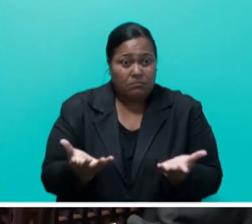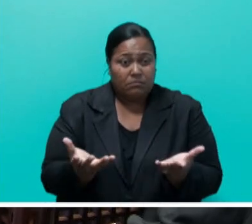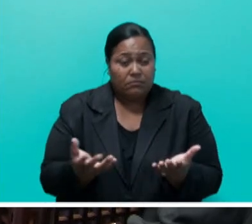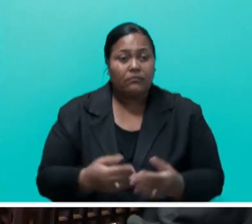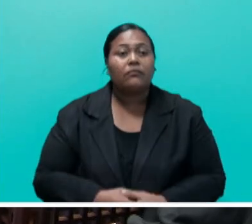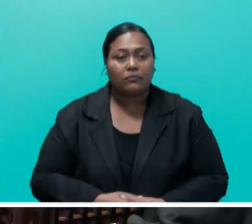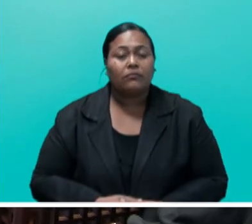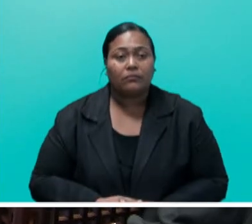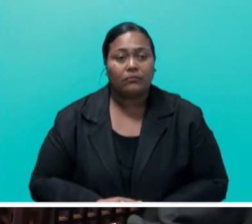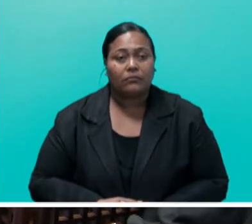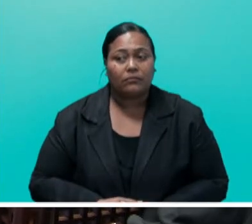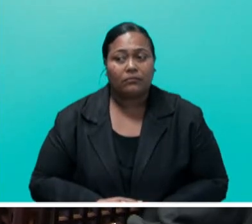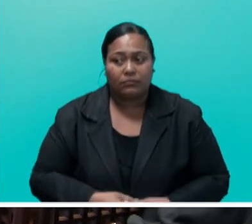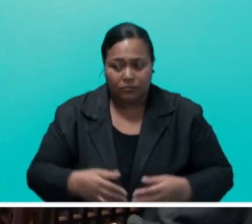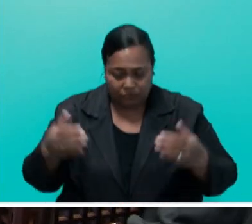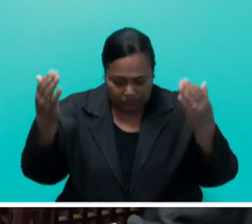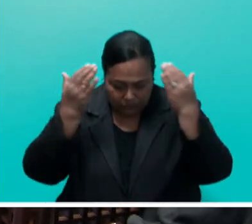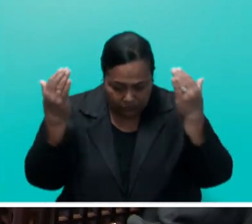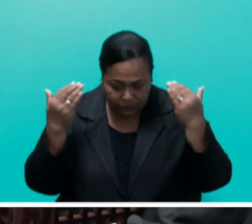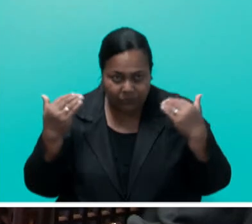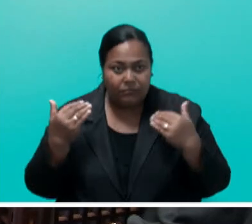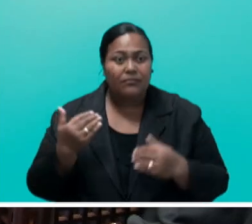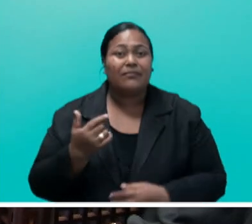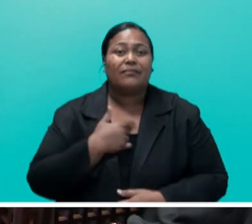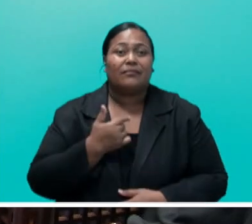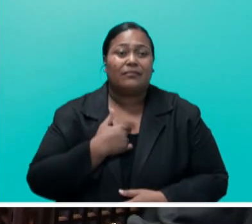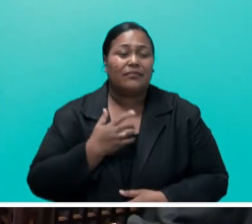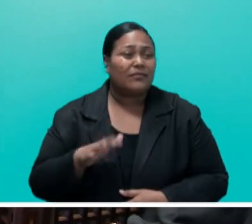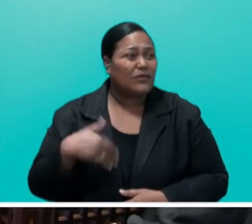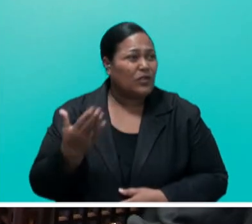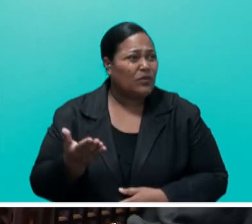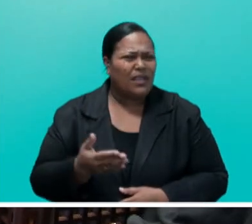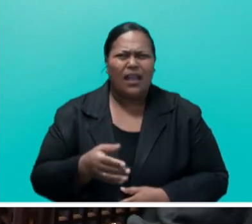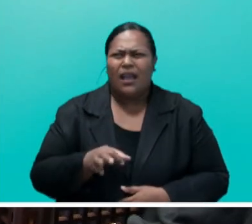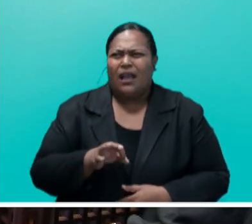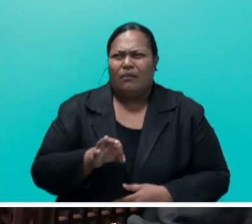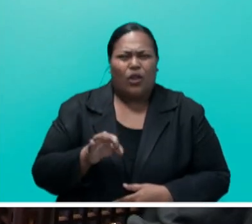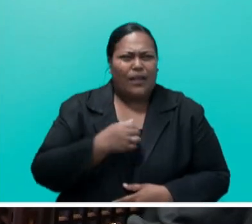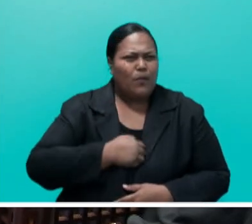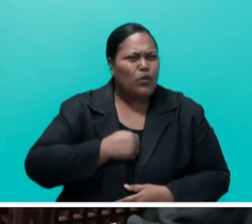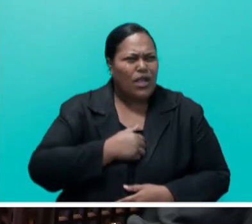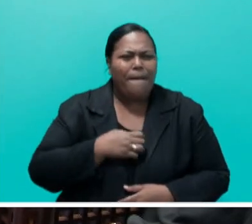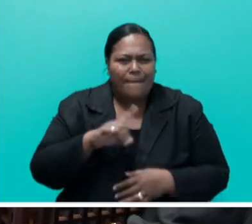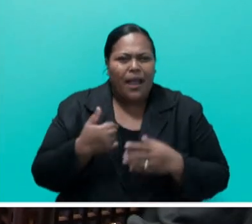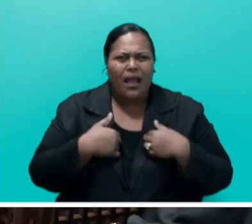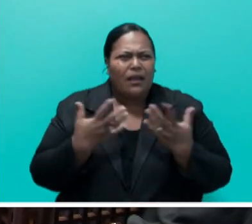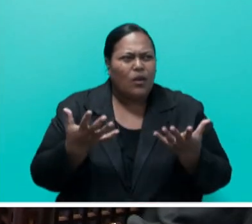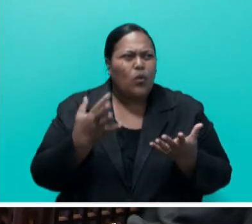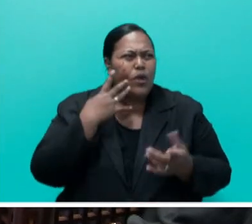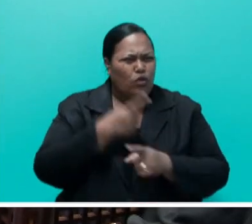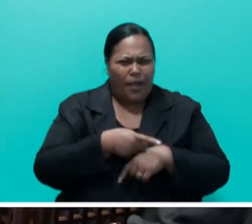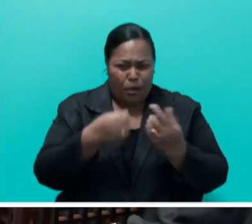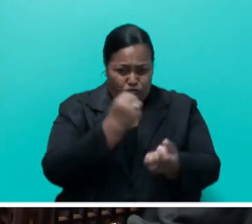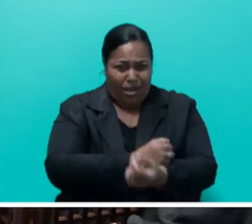Honorable Speaker, I'm always very, not emotional, becomes very sentimental when it comes to drug in this house